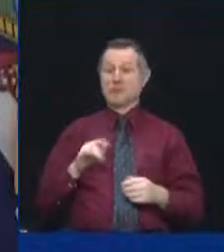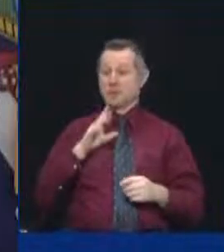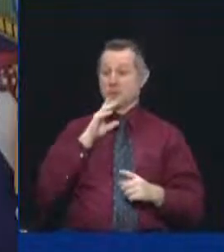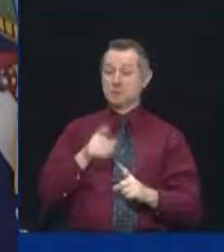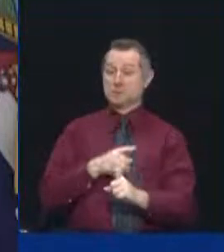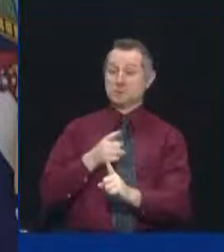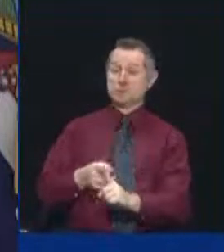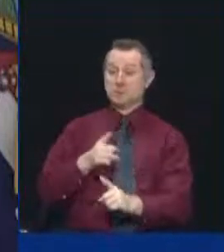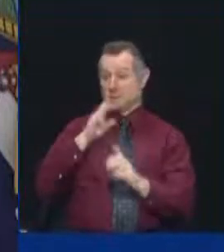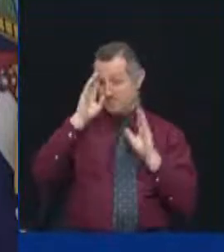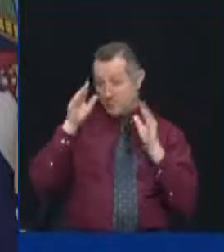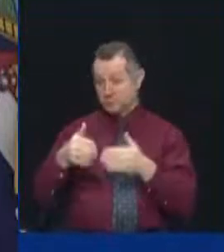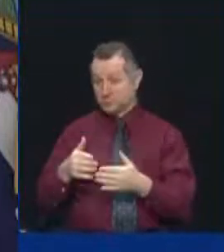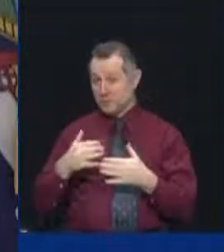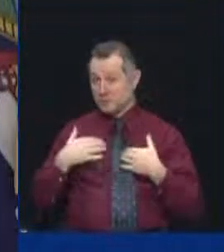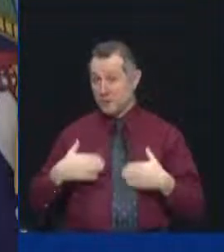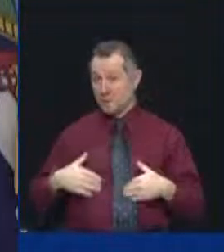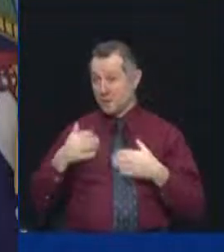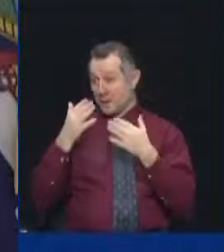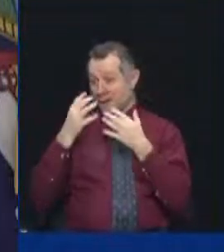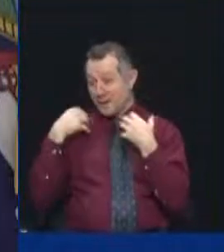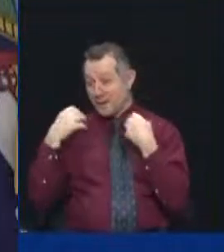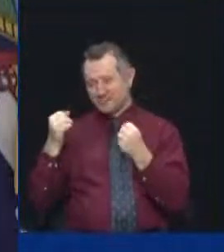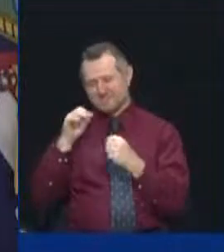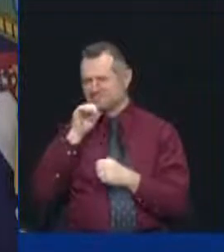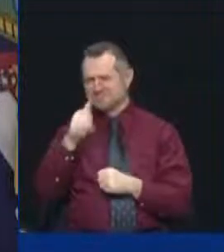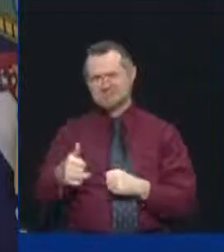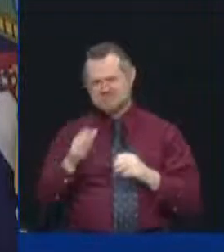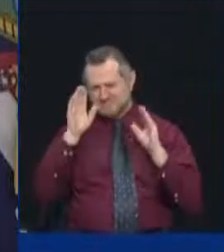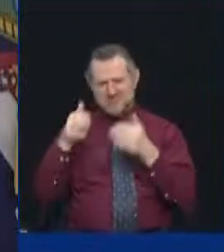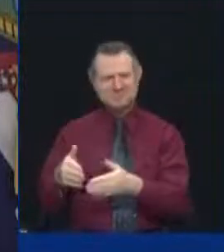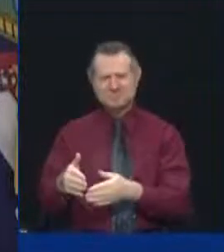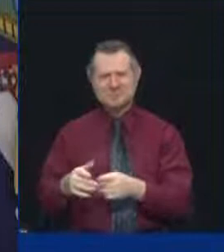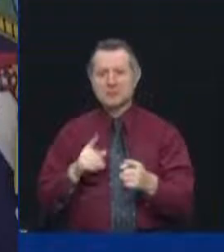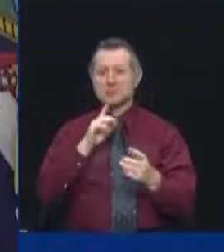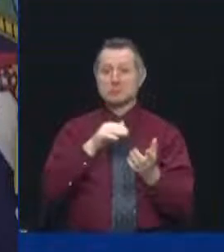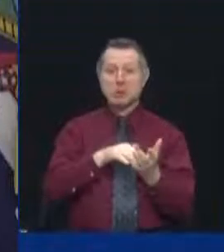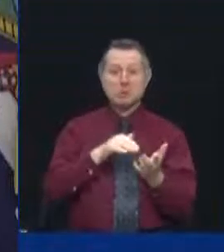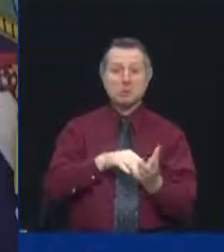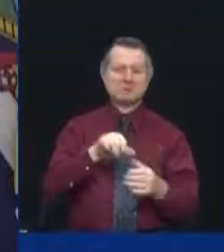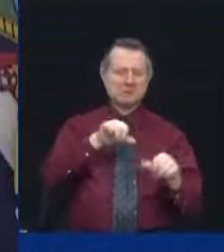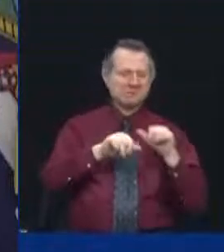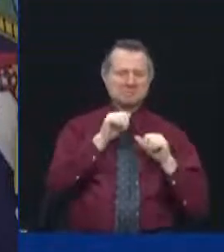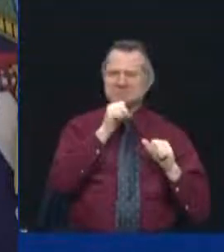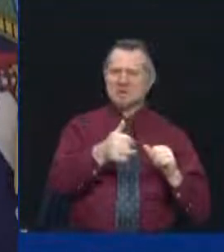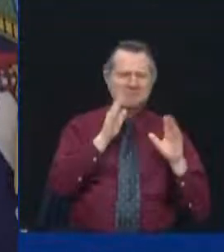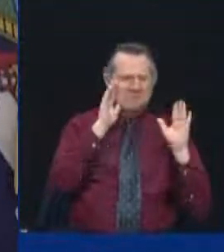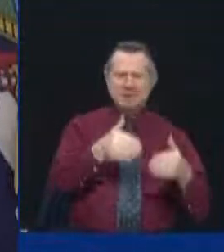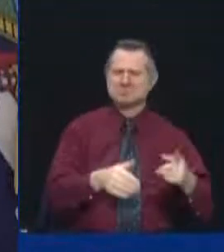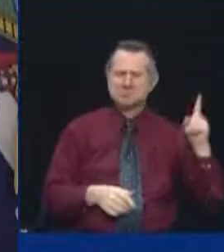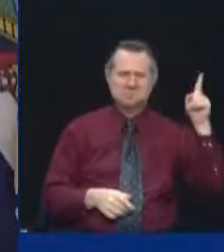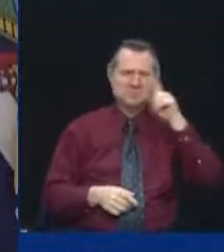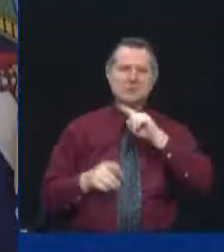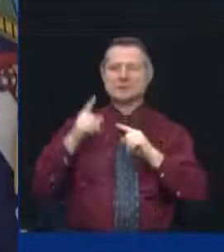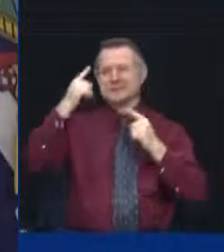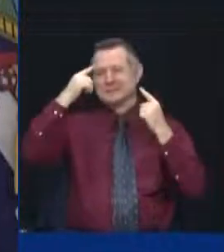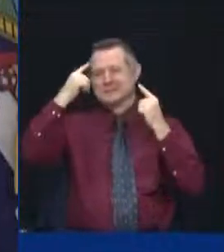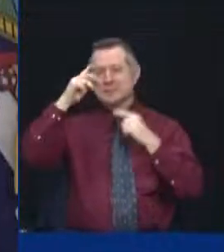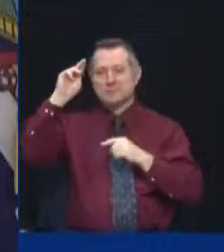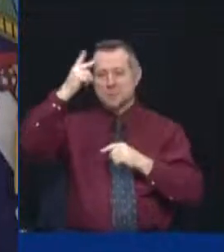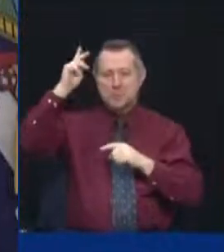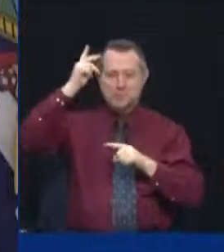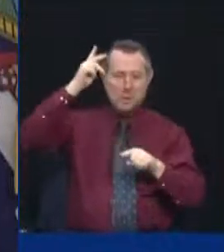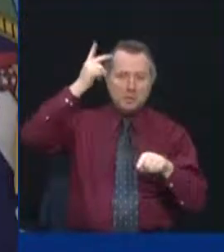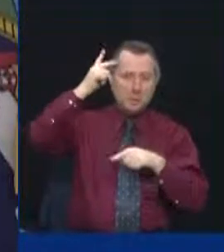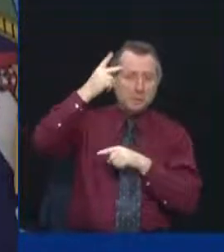about doctors and science. It was all spin and all politics, and it still is. With respect, Governor, you've been accused